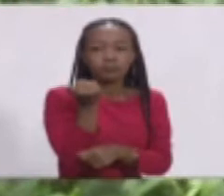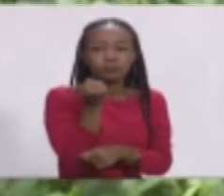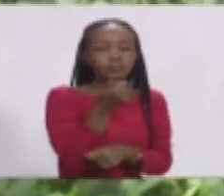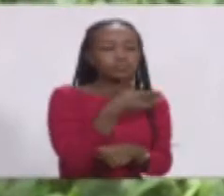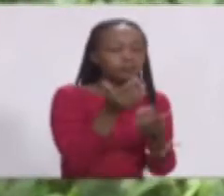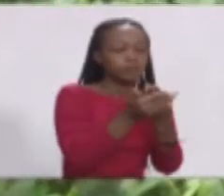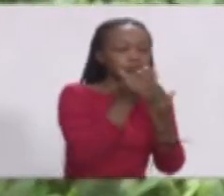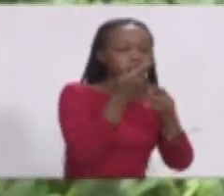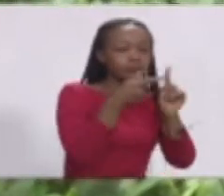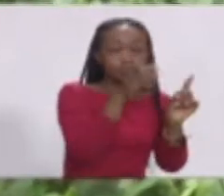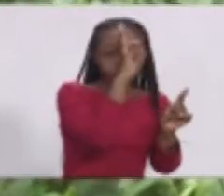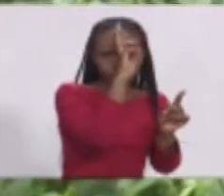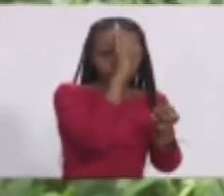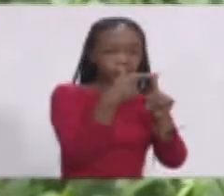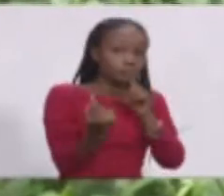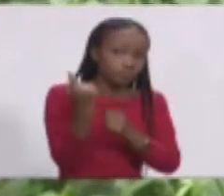who from yesterday's